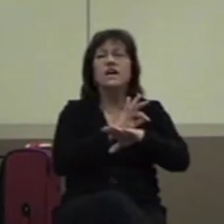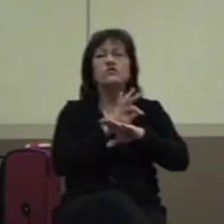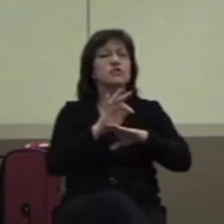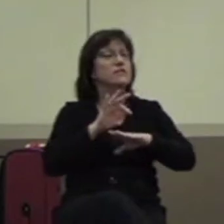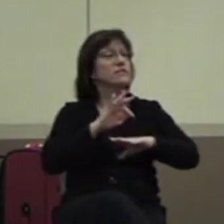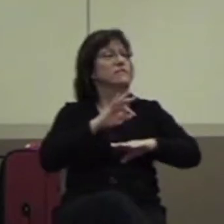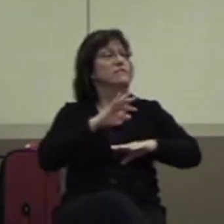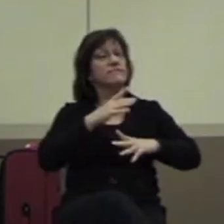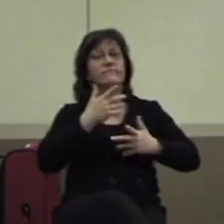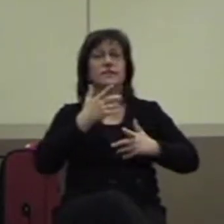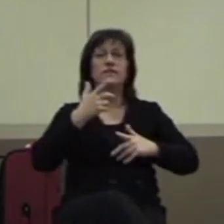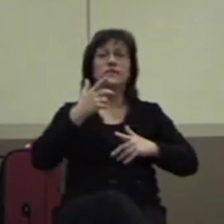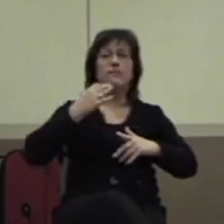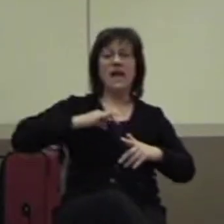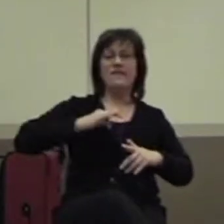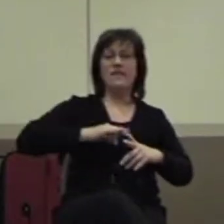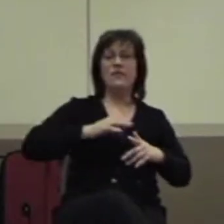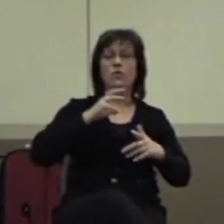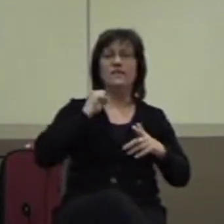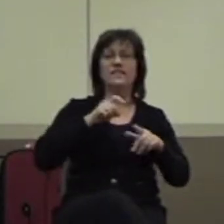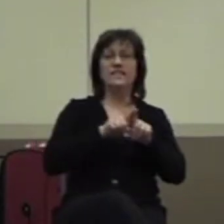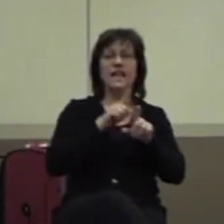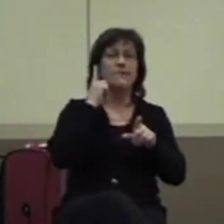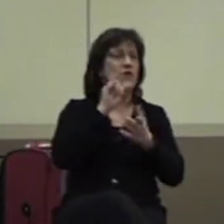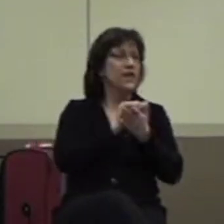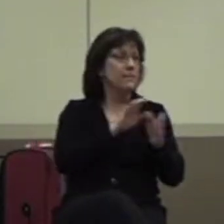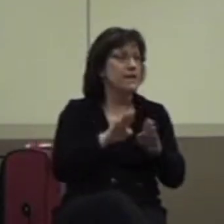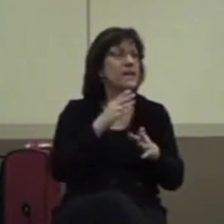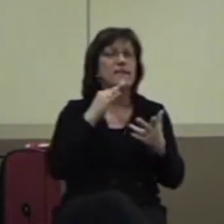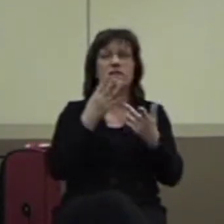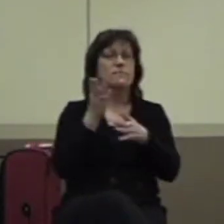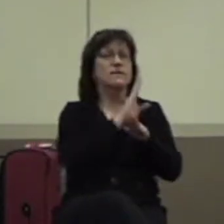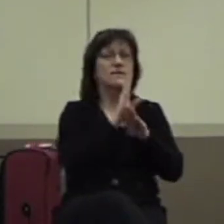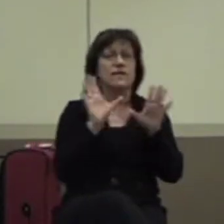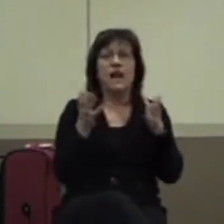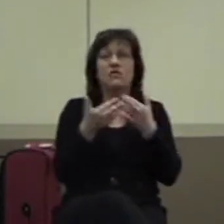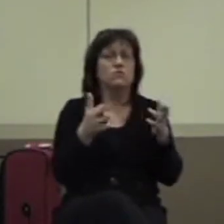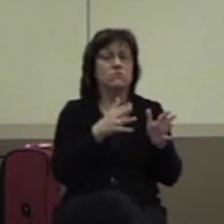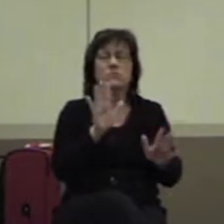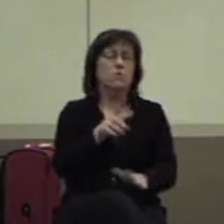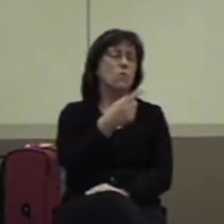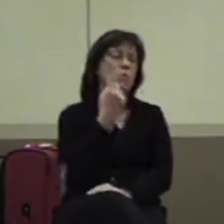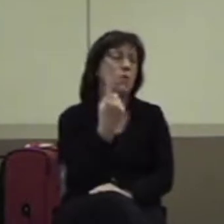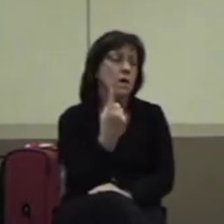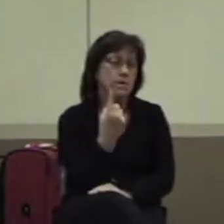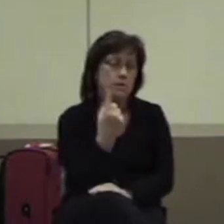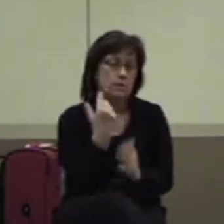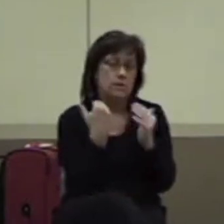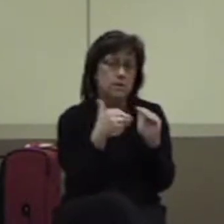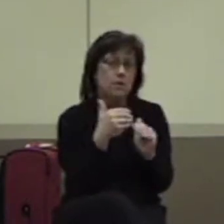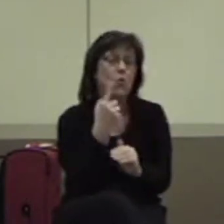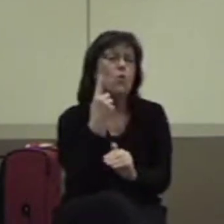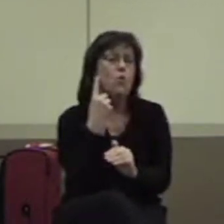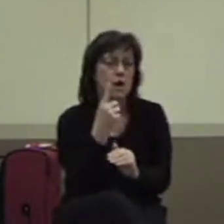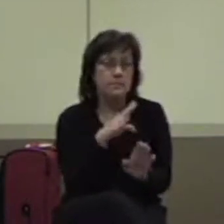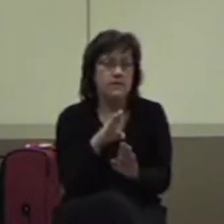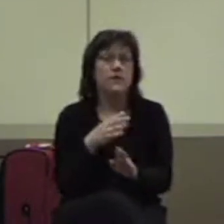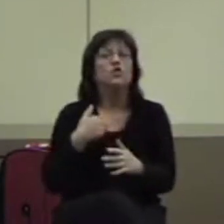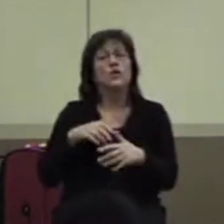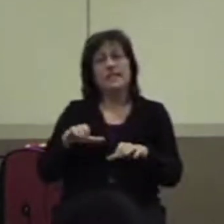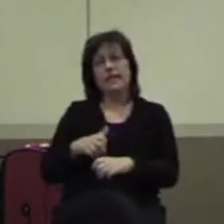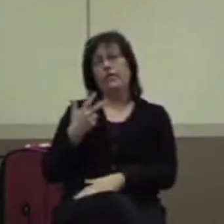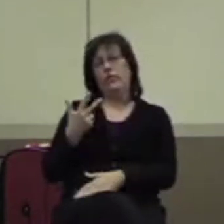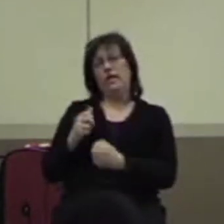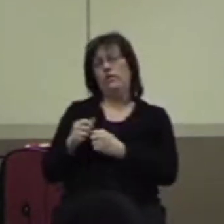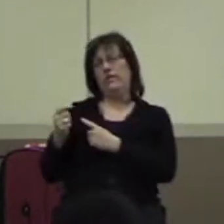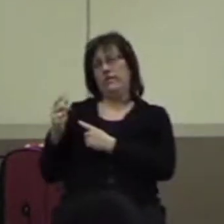same for that behavior. But especially if you've got a busy classroom, I say 1 behavior. So we did 3